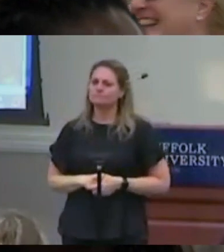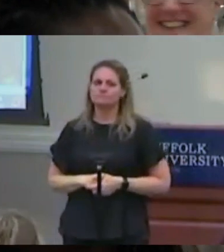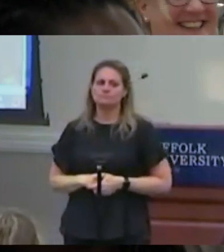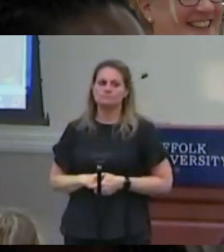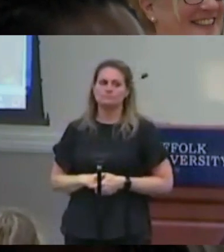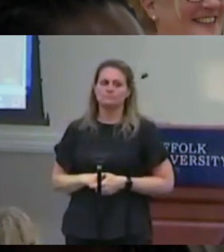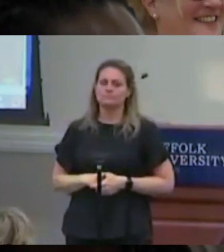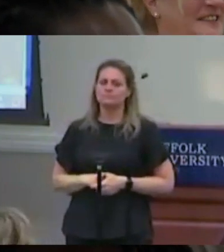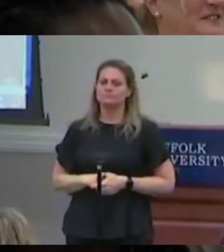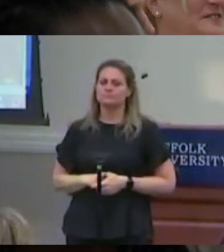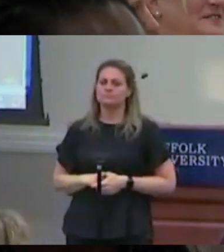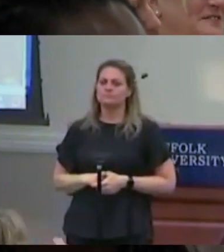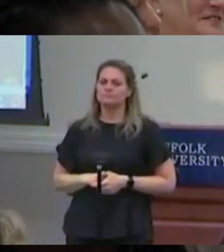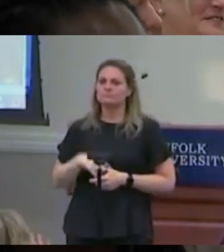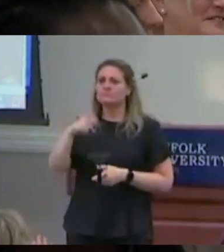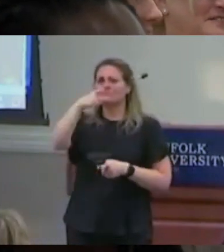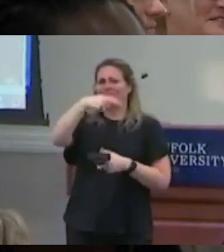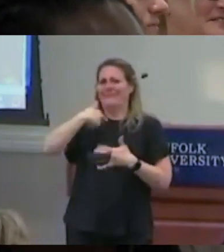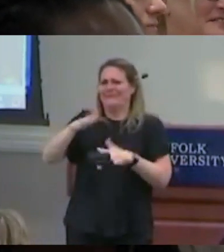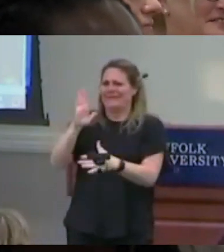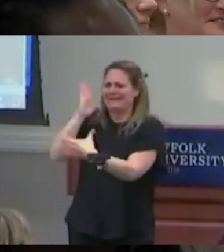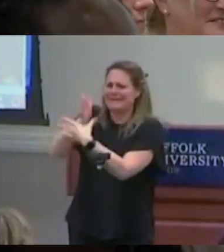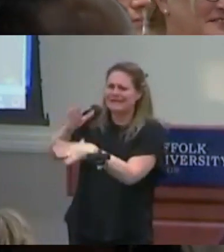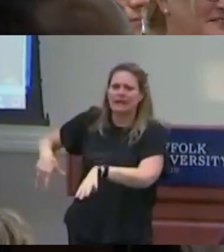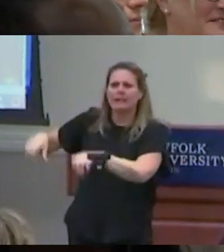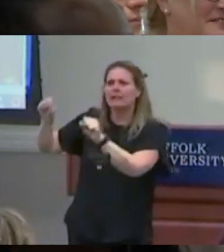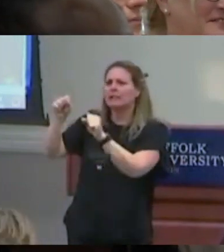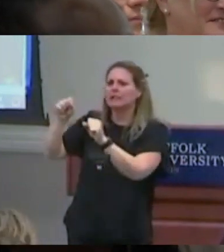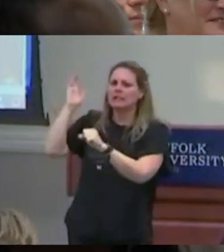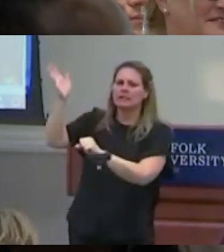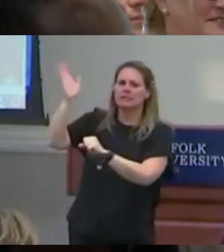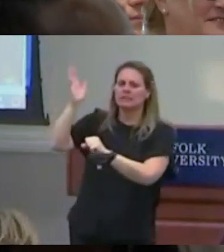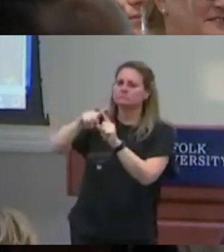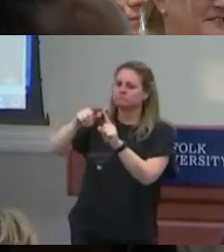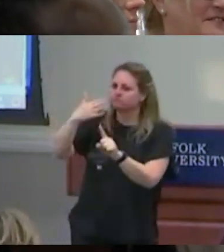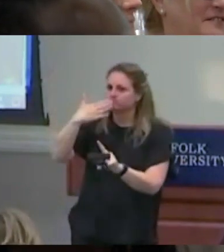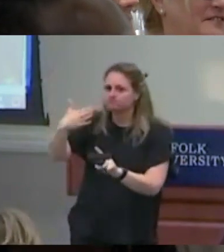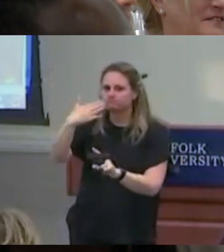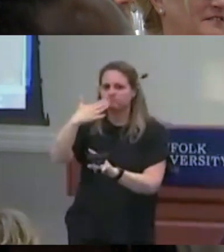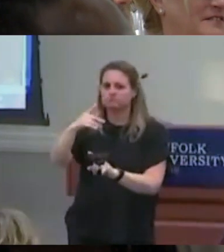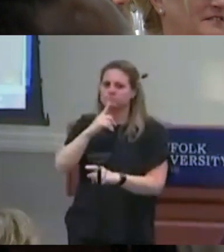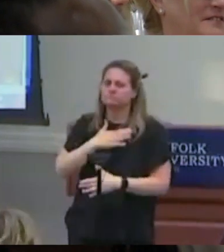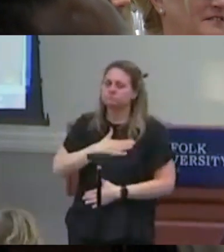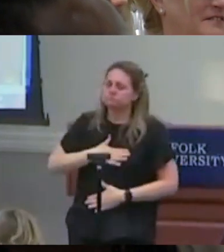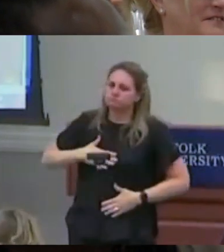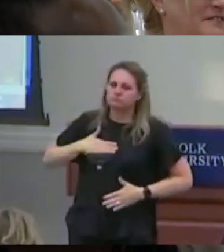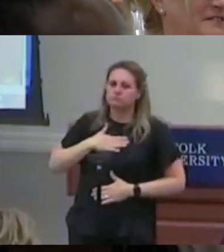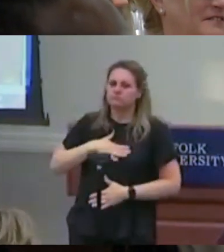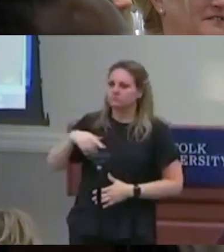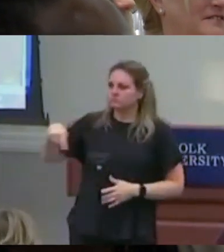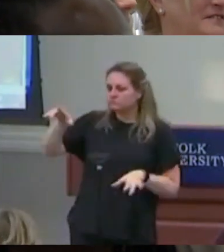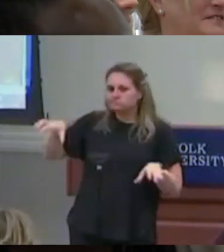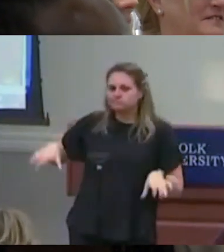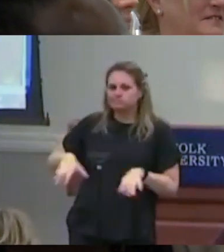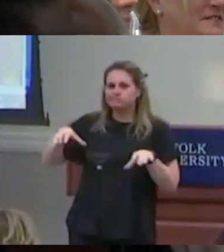say thank you. It's a pleasure to deal with our tag, and I think that we've made great strides in the just over a year that I've been